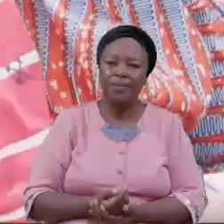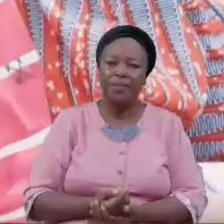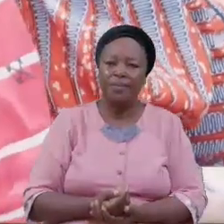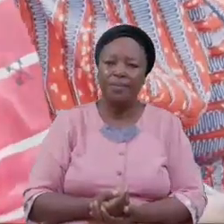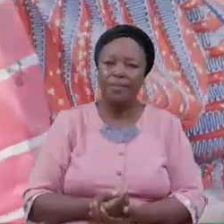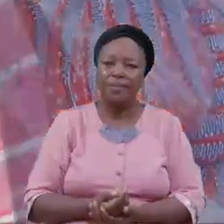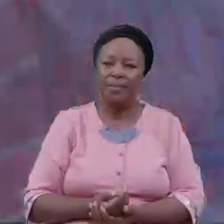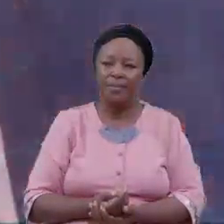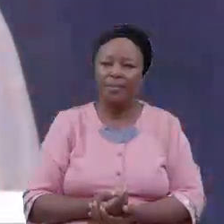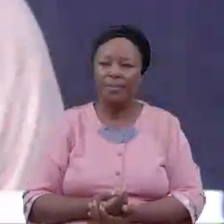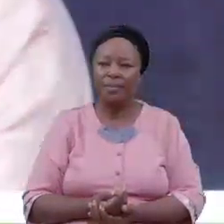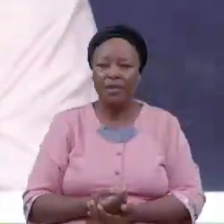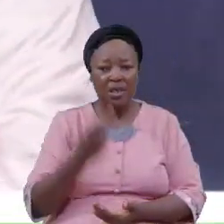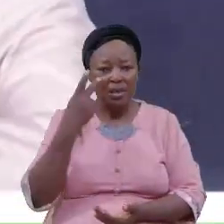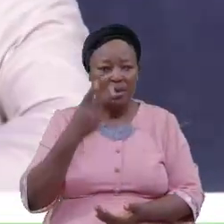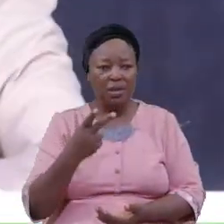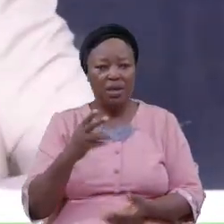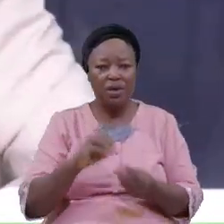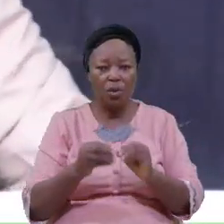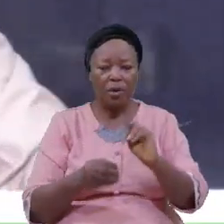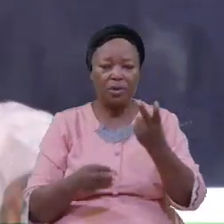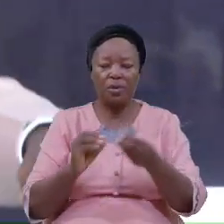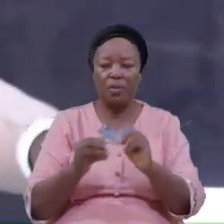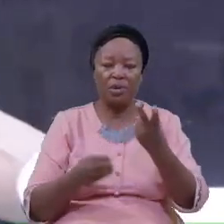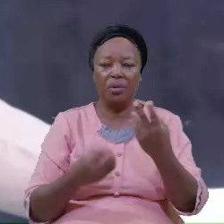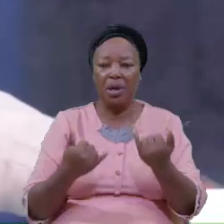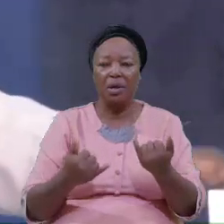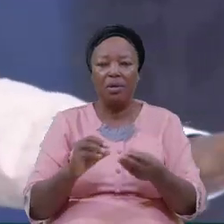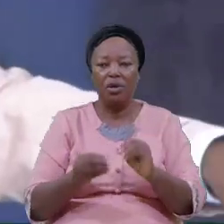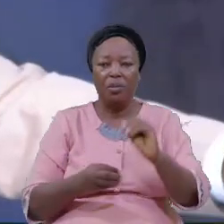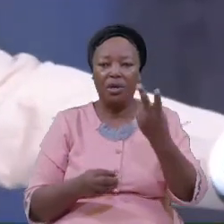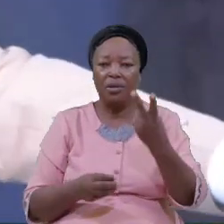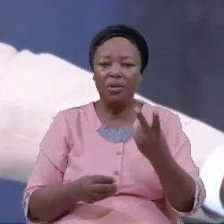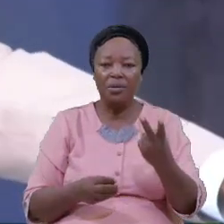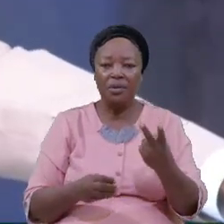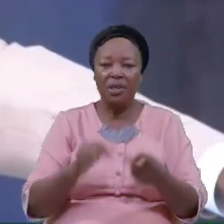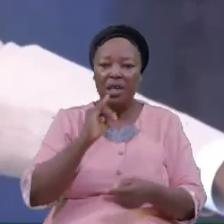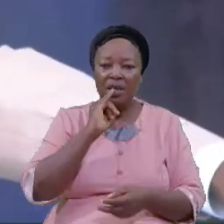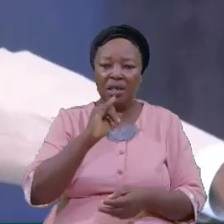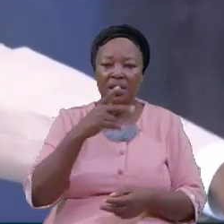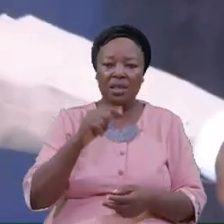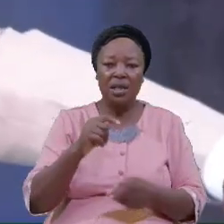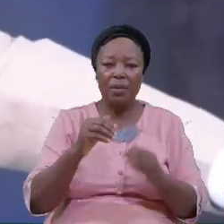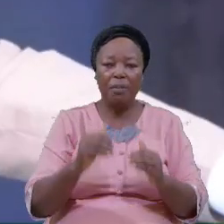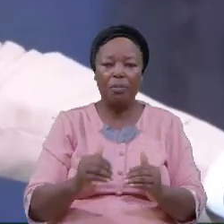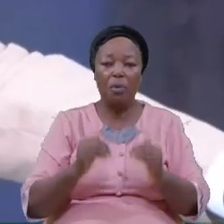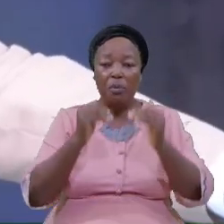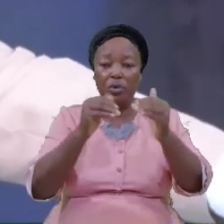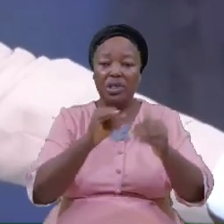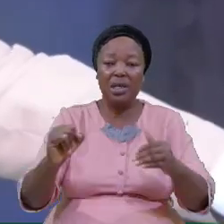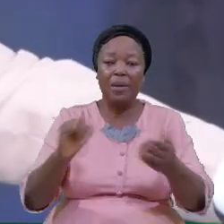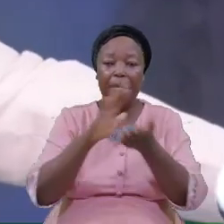And look at number two here. Number two, it is promoting peace